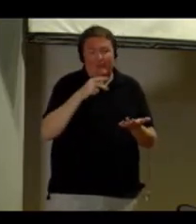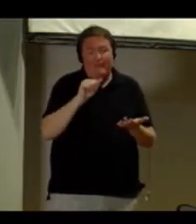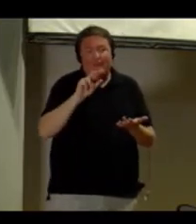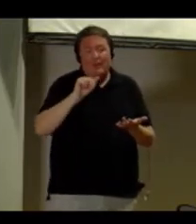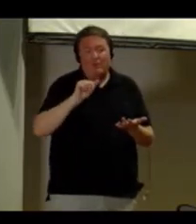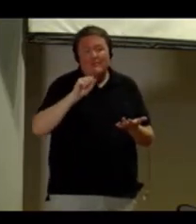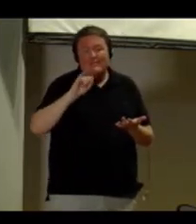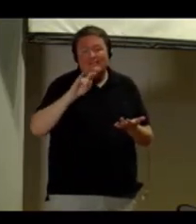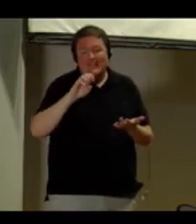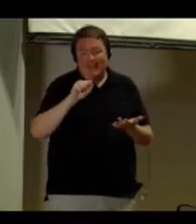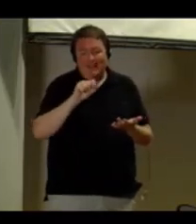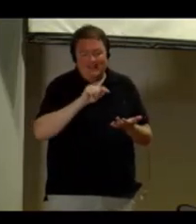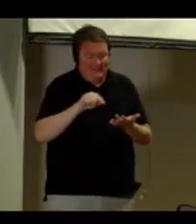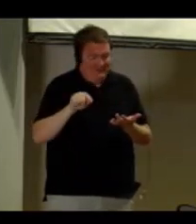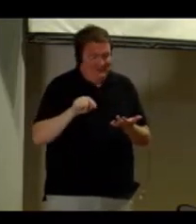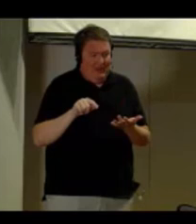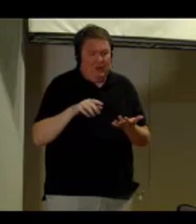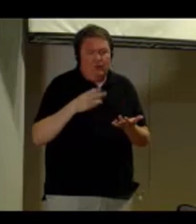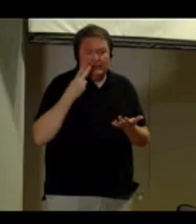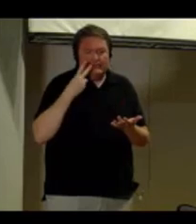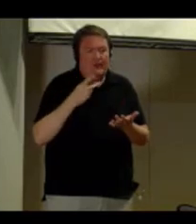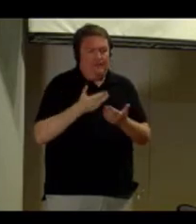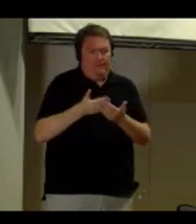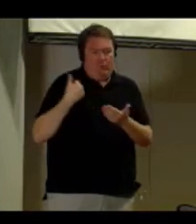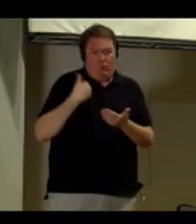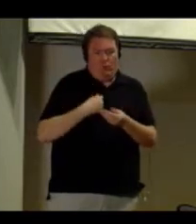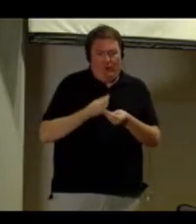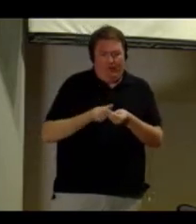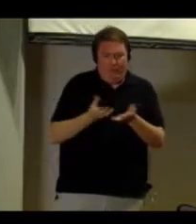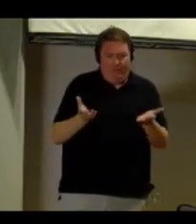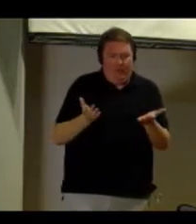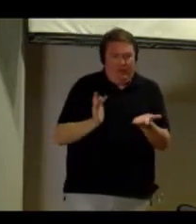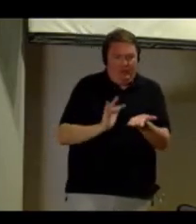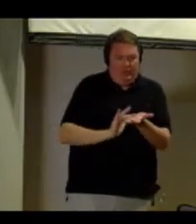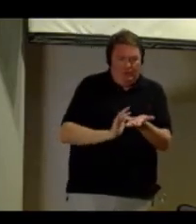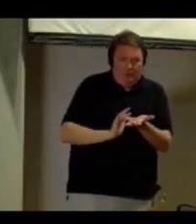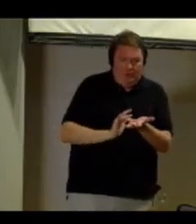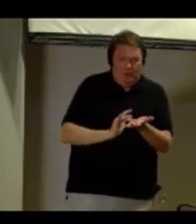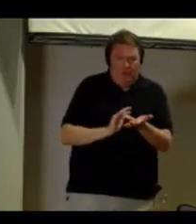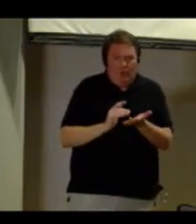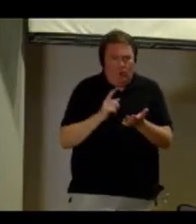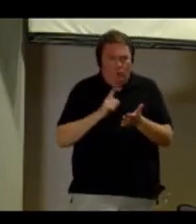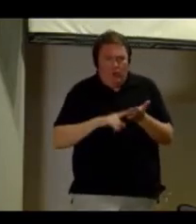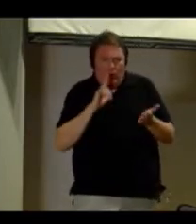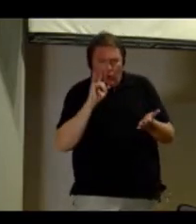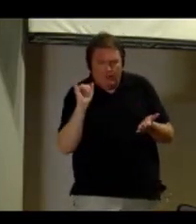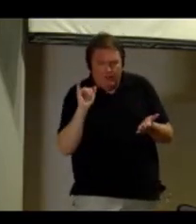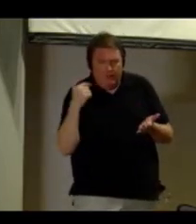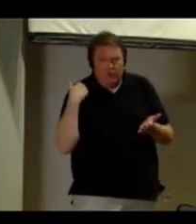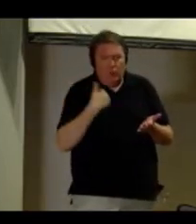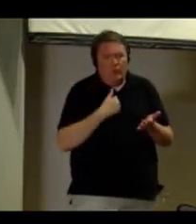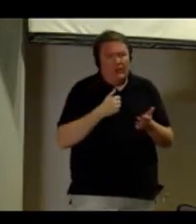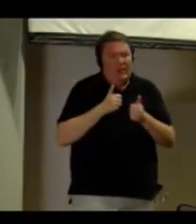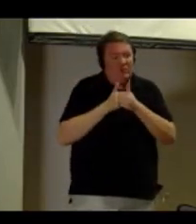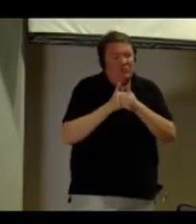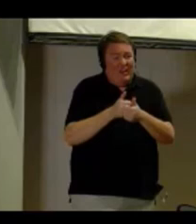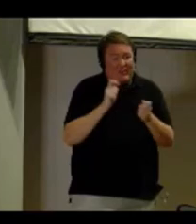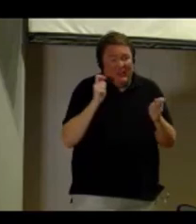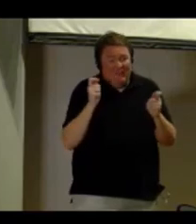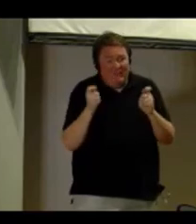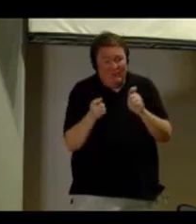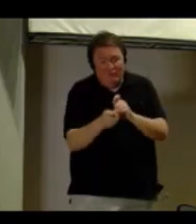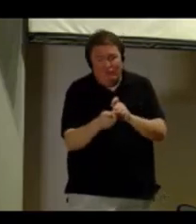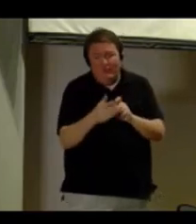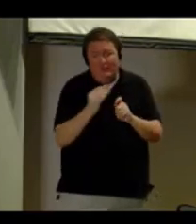parasites before we started treating for them. So we can actually track the evolution of parasites and vectors against